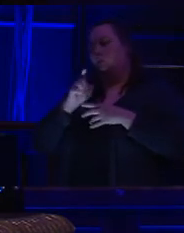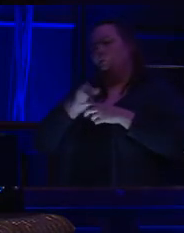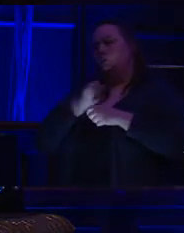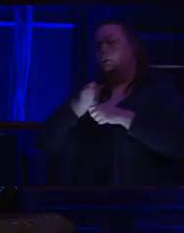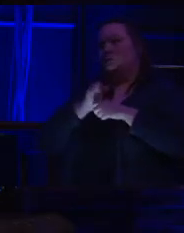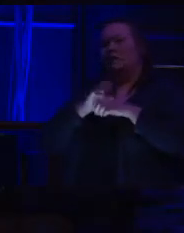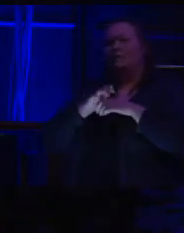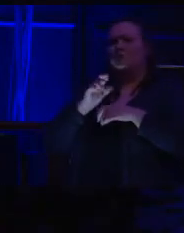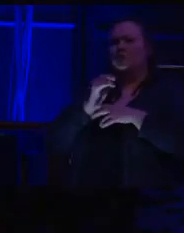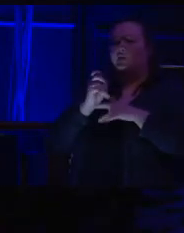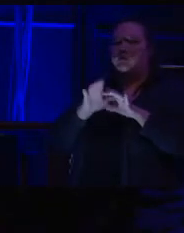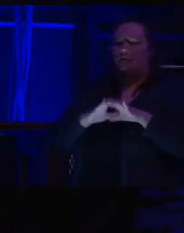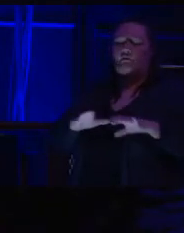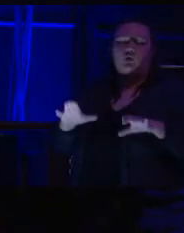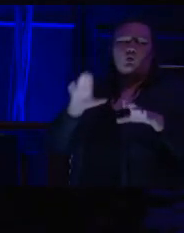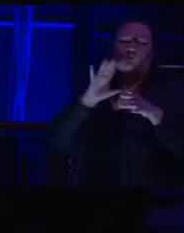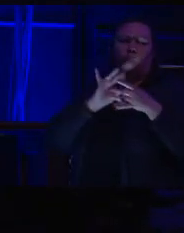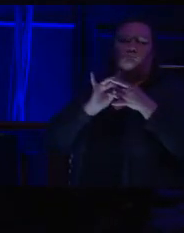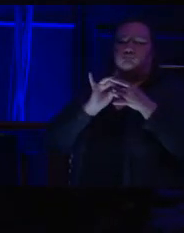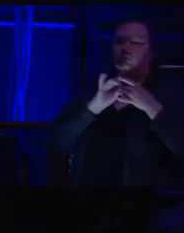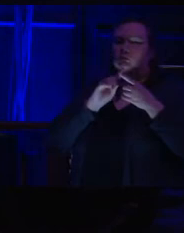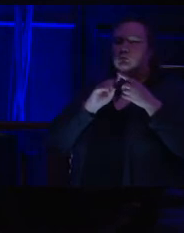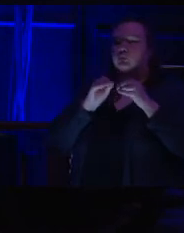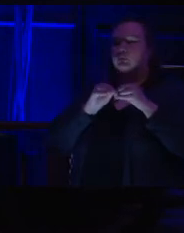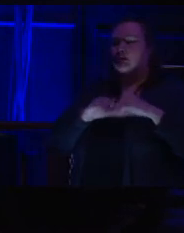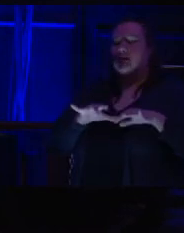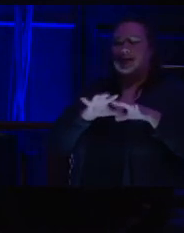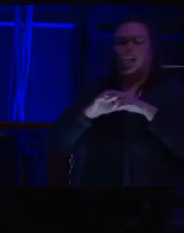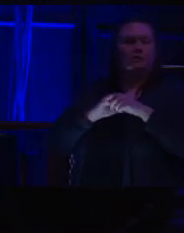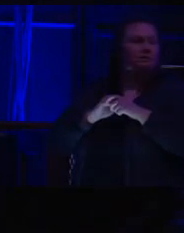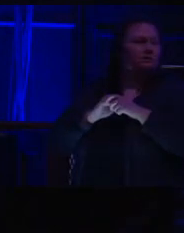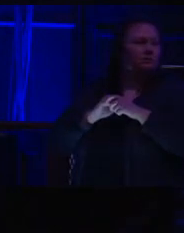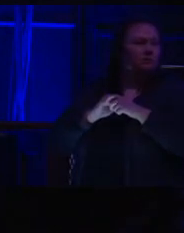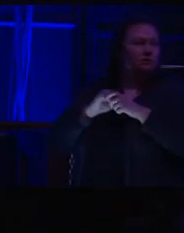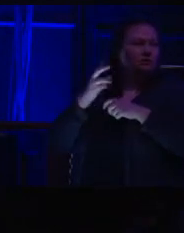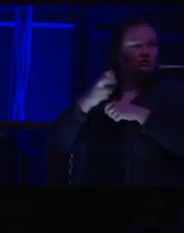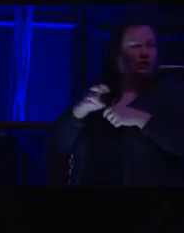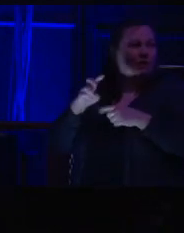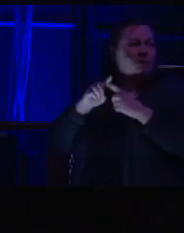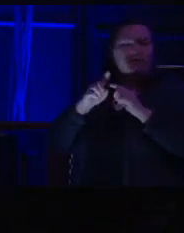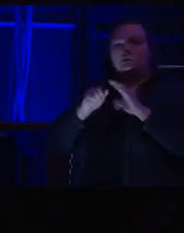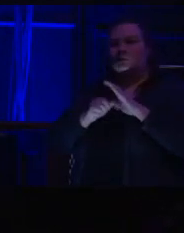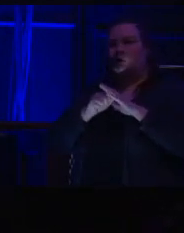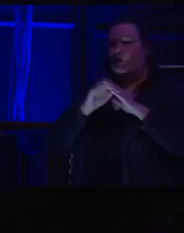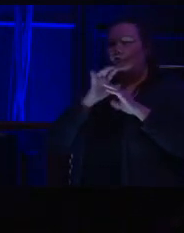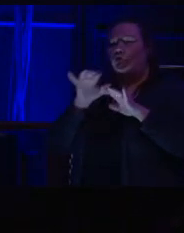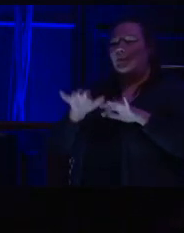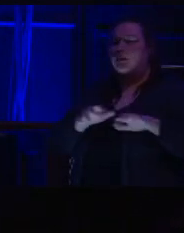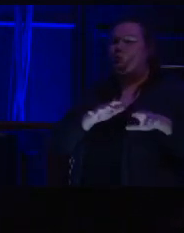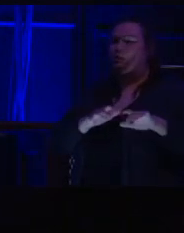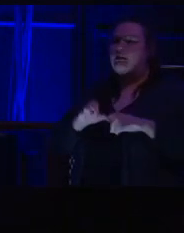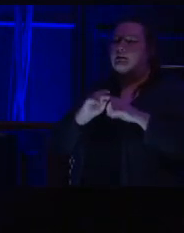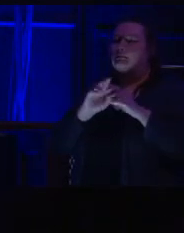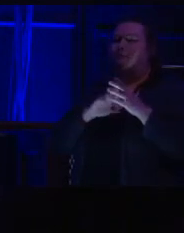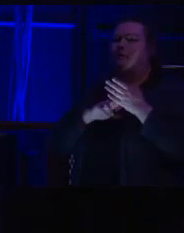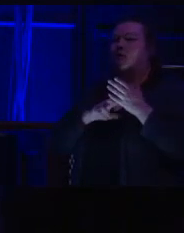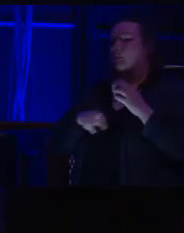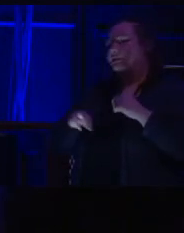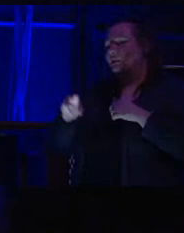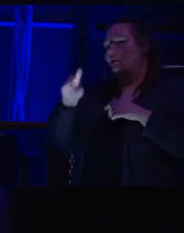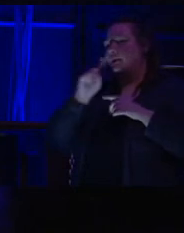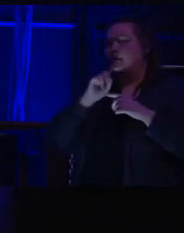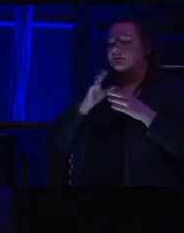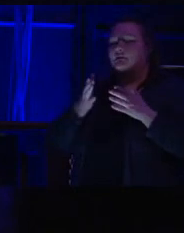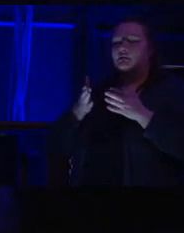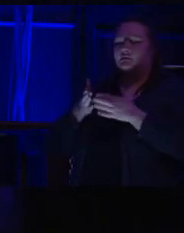floor, then winds itself towards a campus dyad, travels beneath piano keys and up staircases, beside